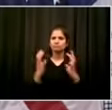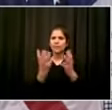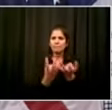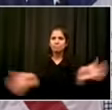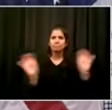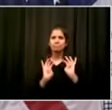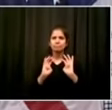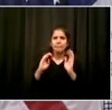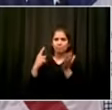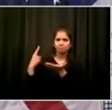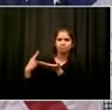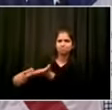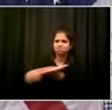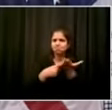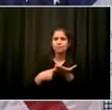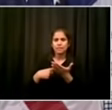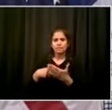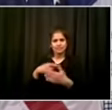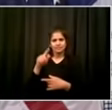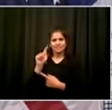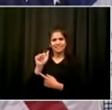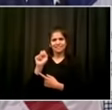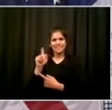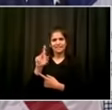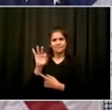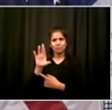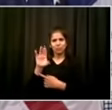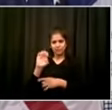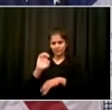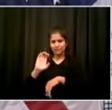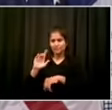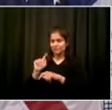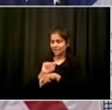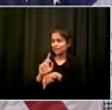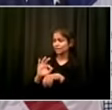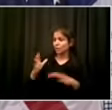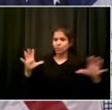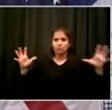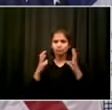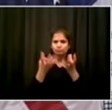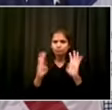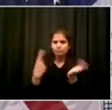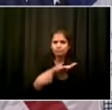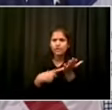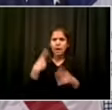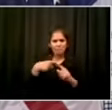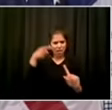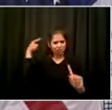happen right now, and then the next 18 months ahead, continue that work.